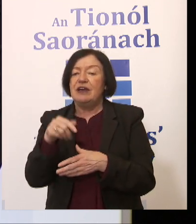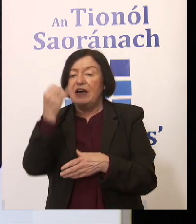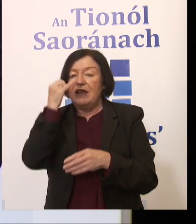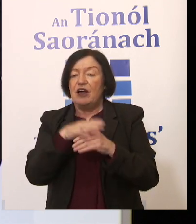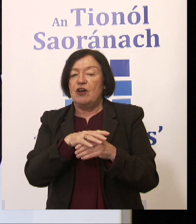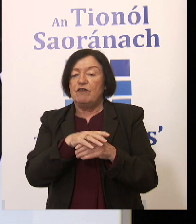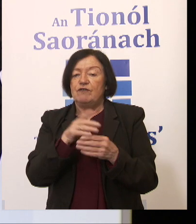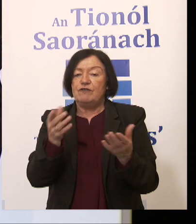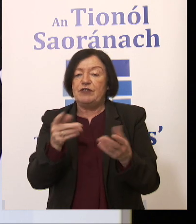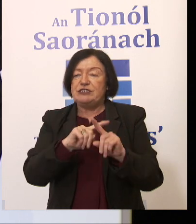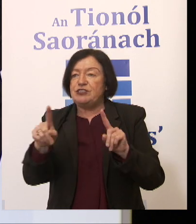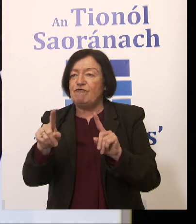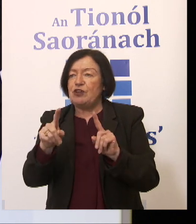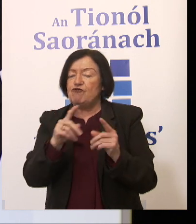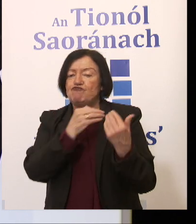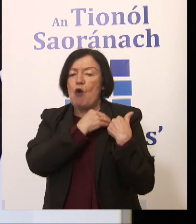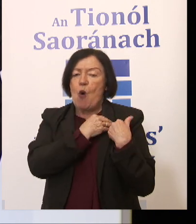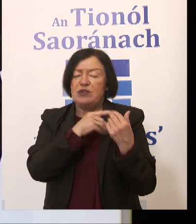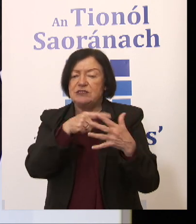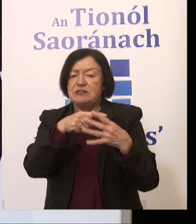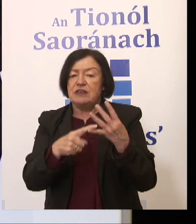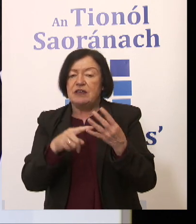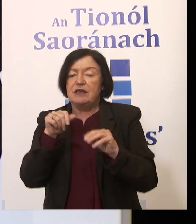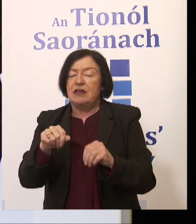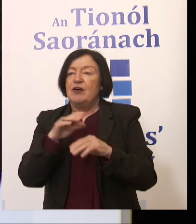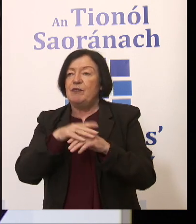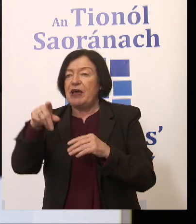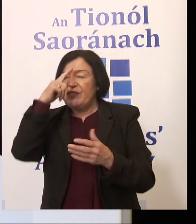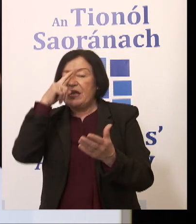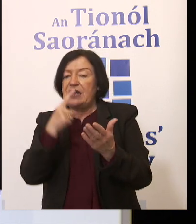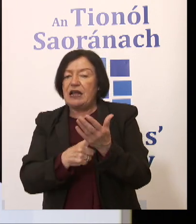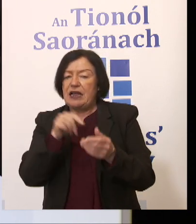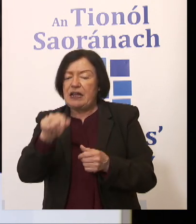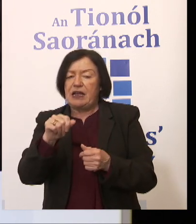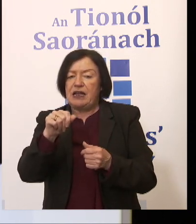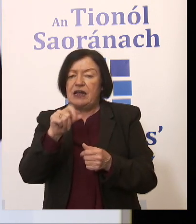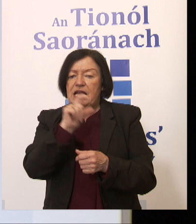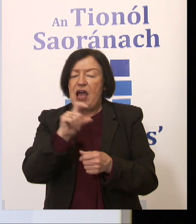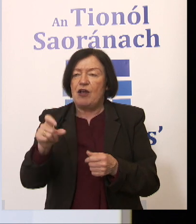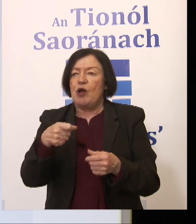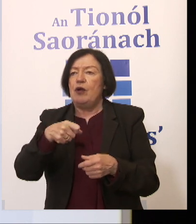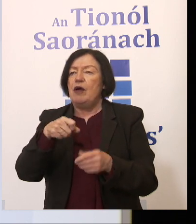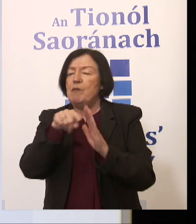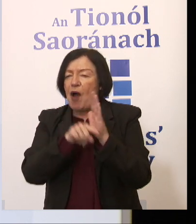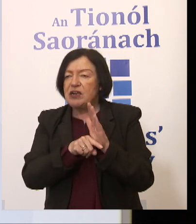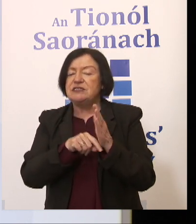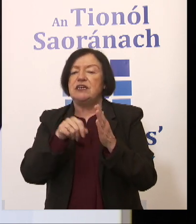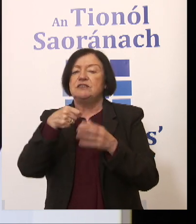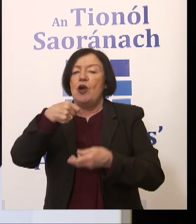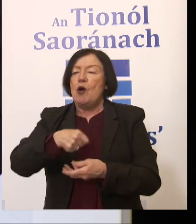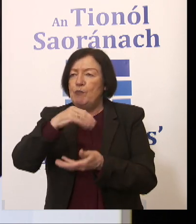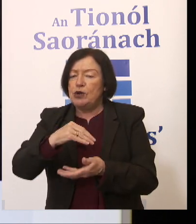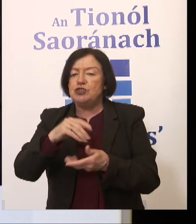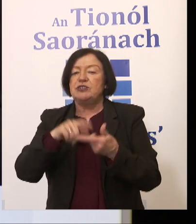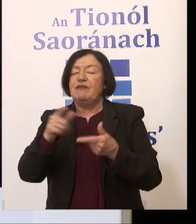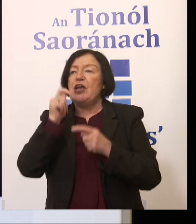reserved functions, which are reserved for decision by the council. So they set the policy, they set the budget, they appoint the